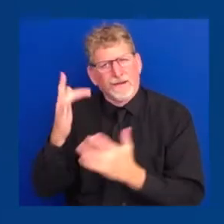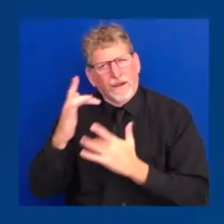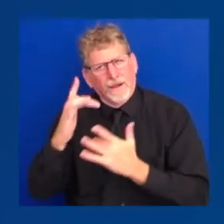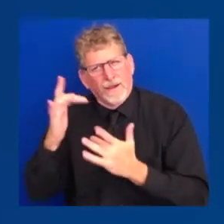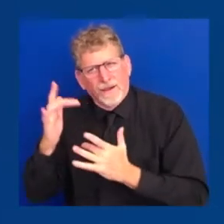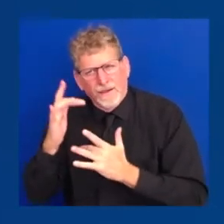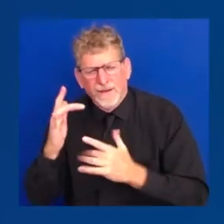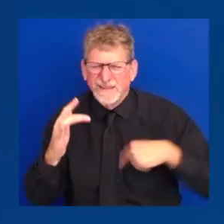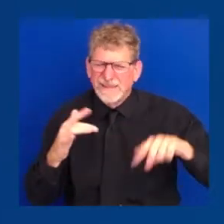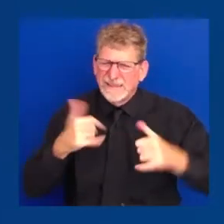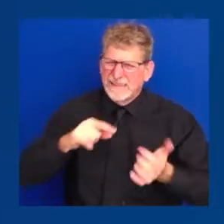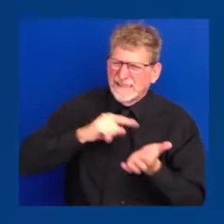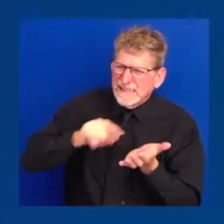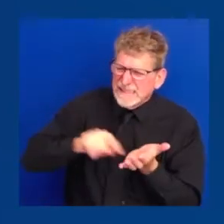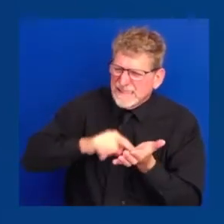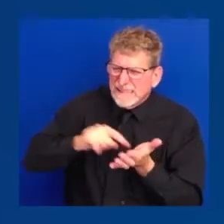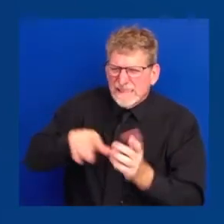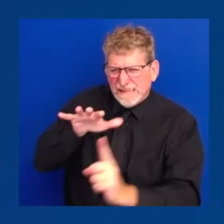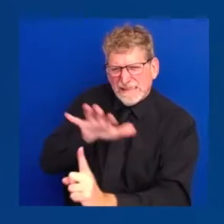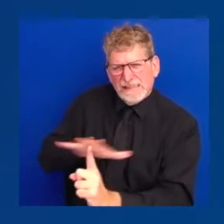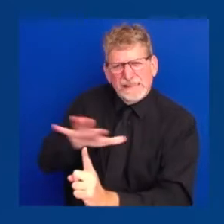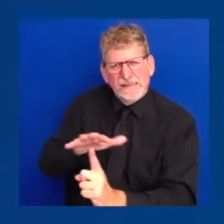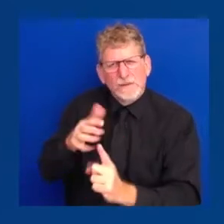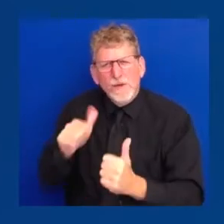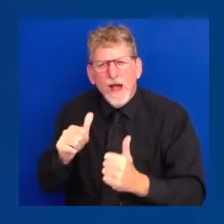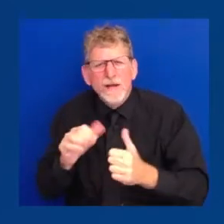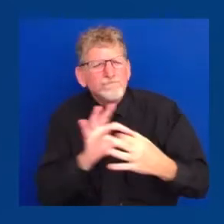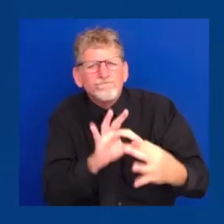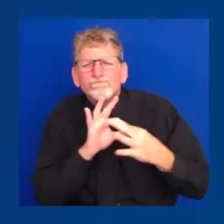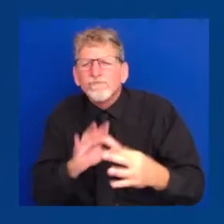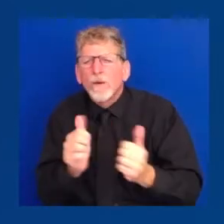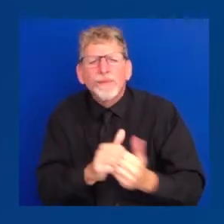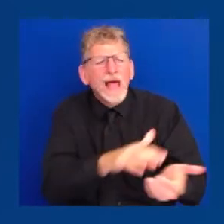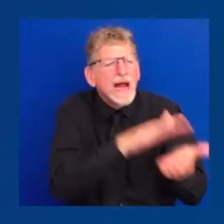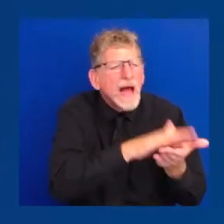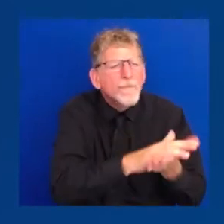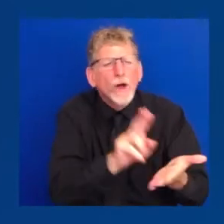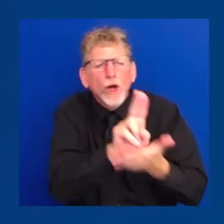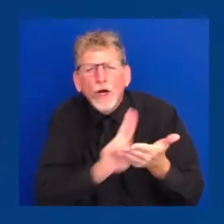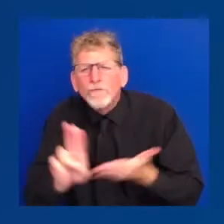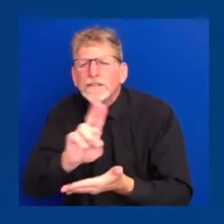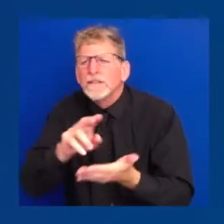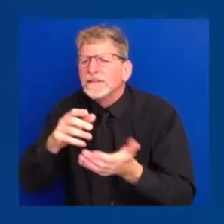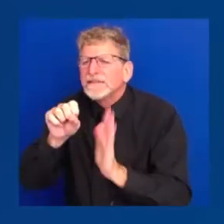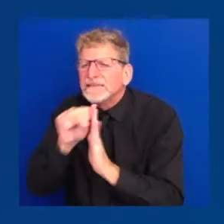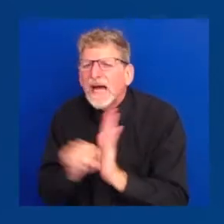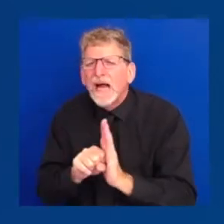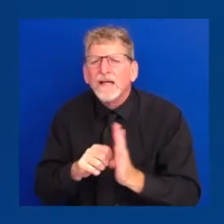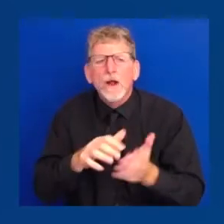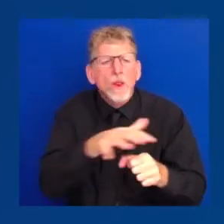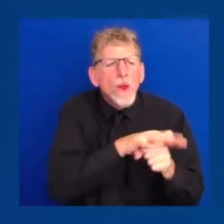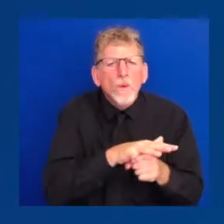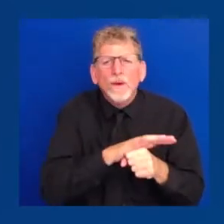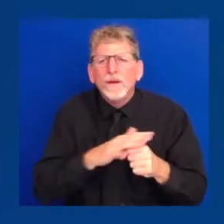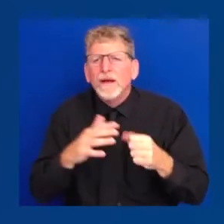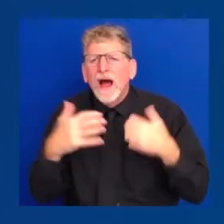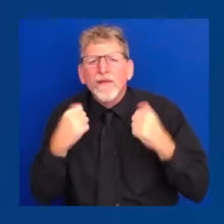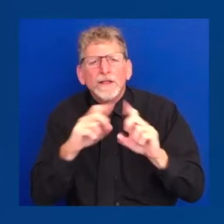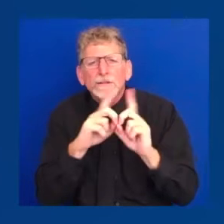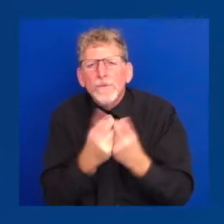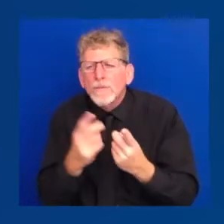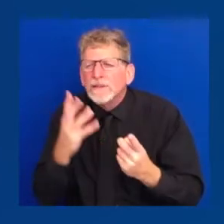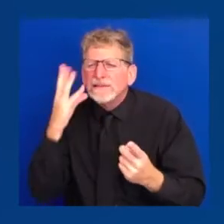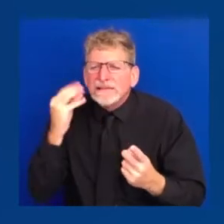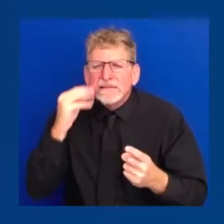in collaboration with academic, industry, and state and local partners. And if we get the funding from Congress, we will launch